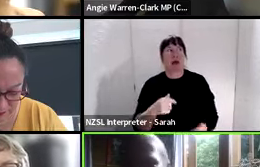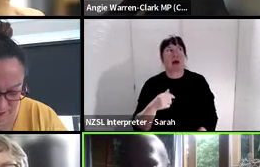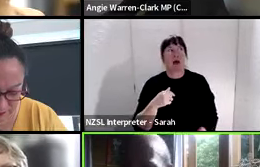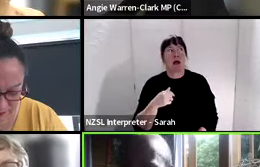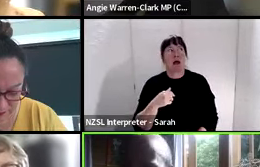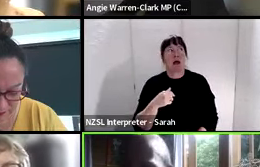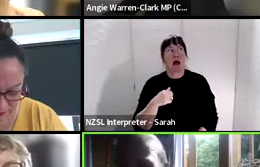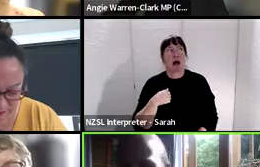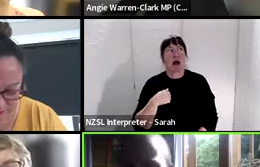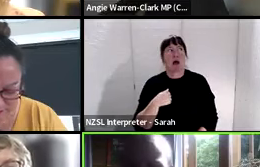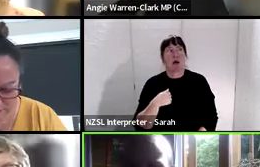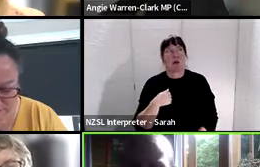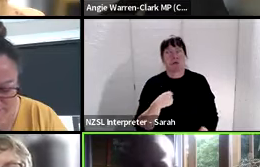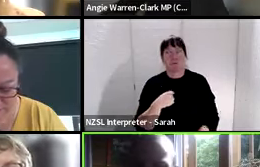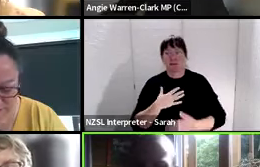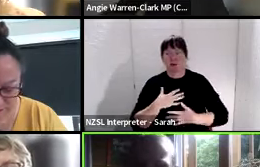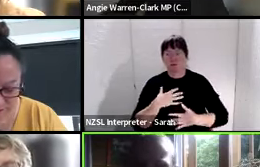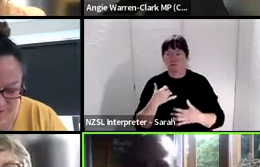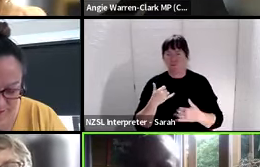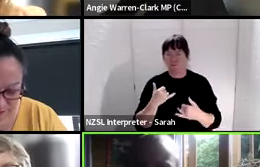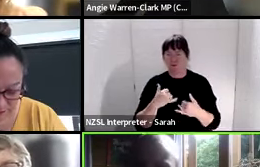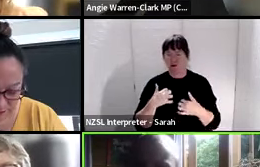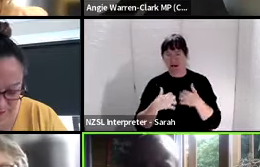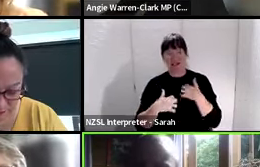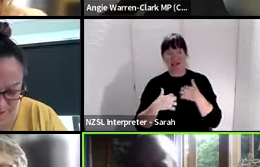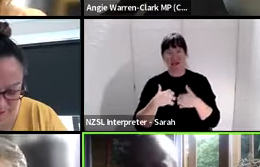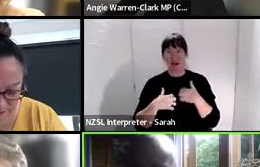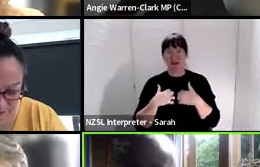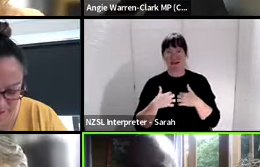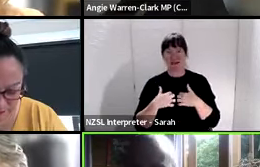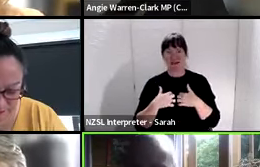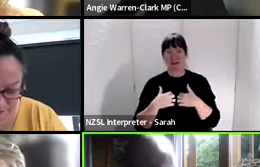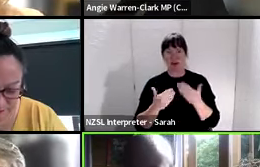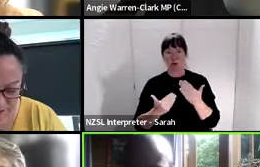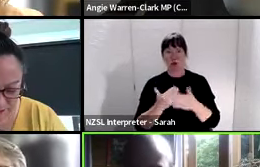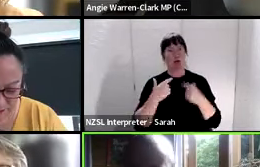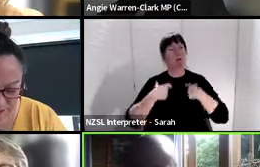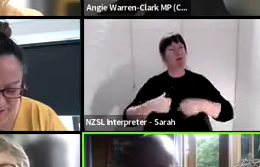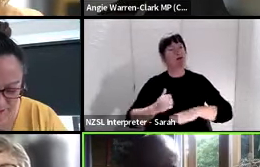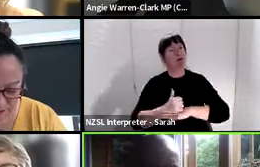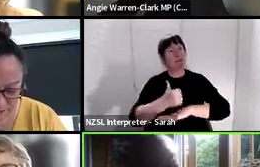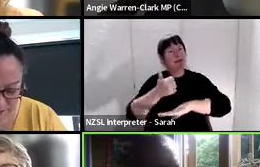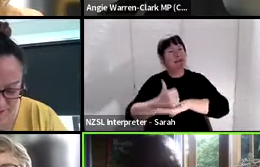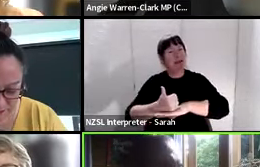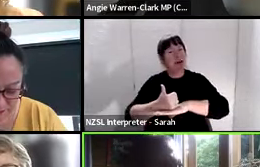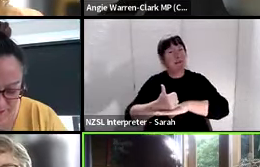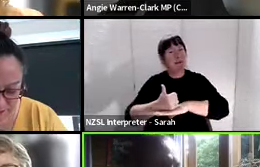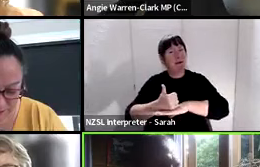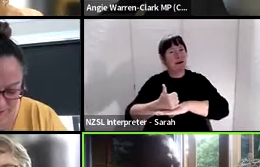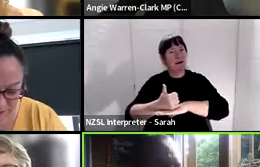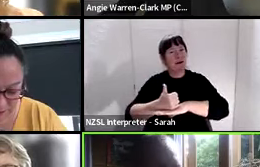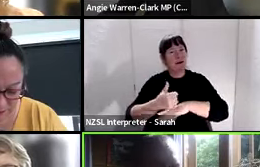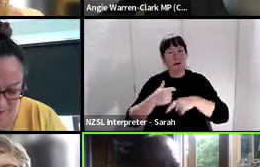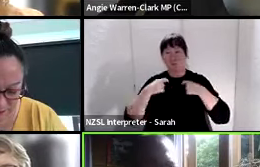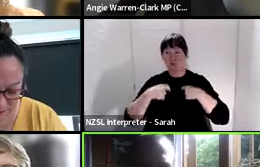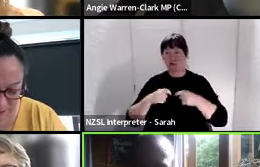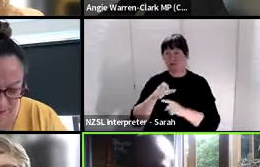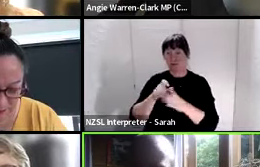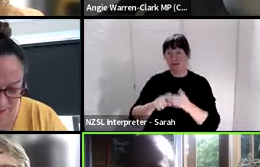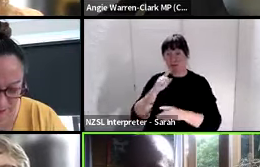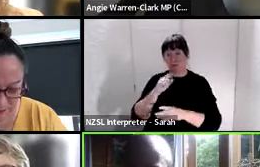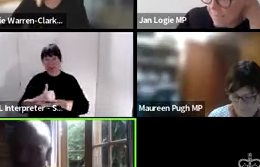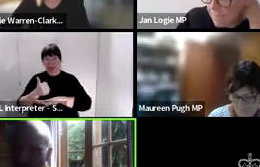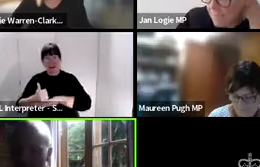was very excited about the new ministry being set up for disabled people. I